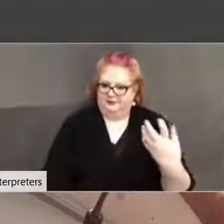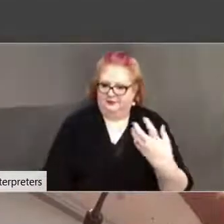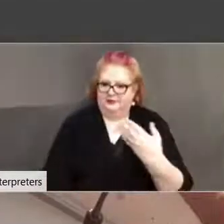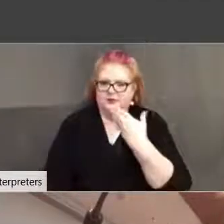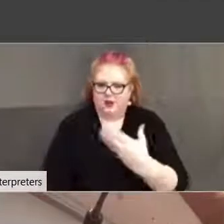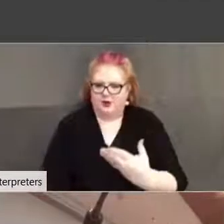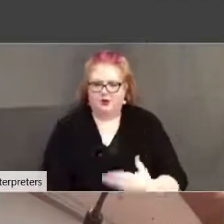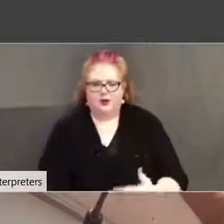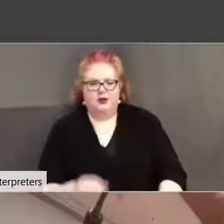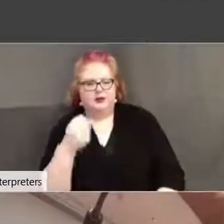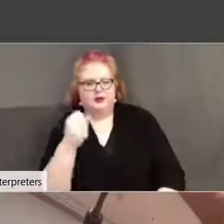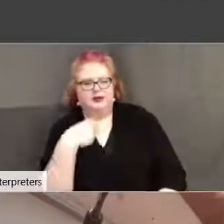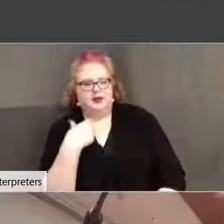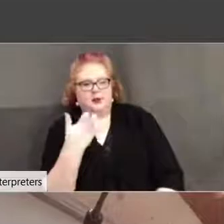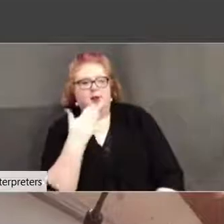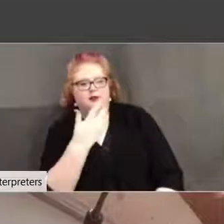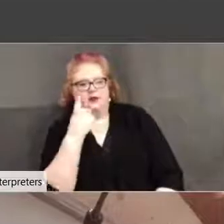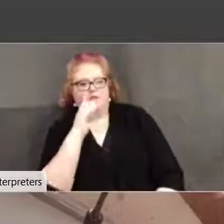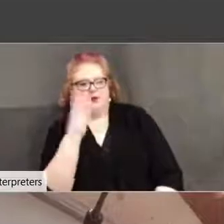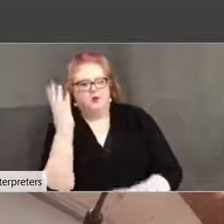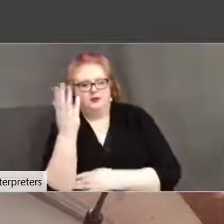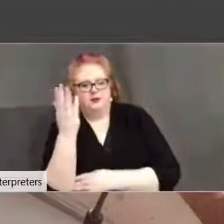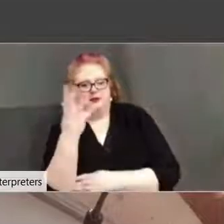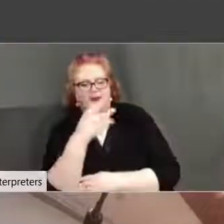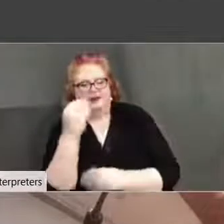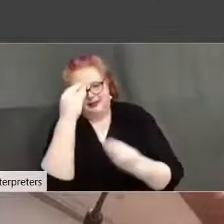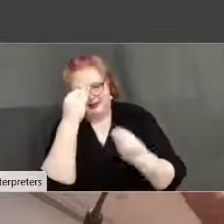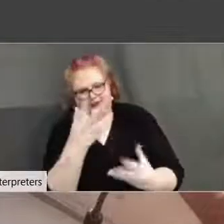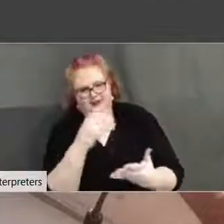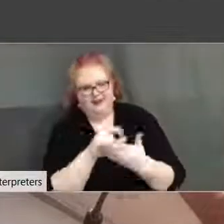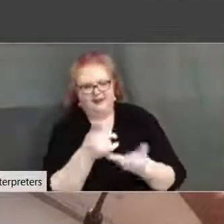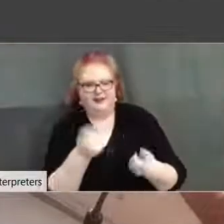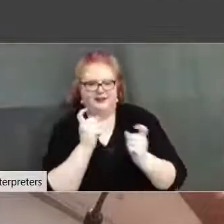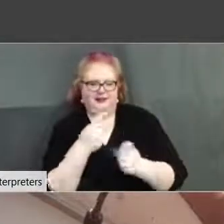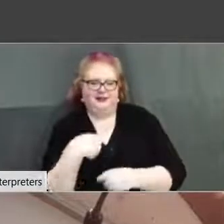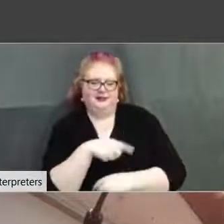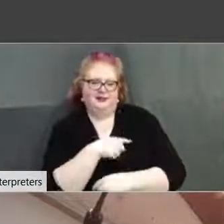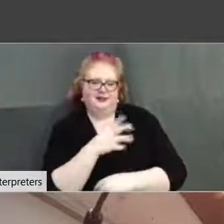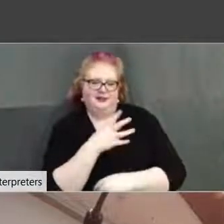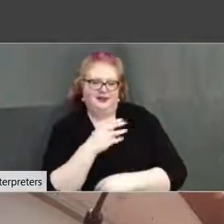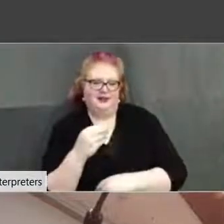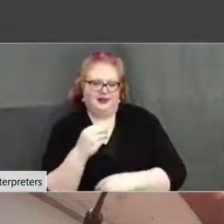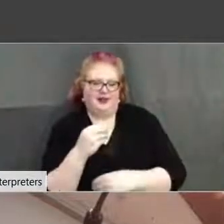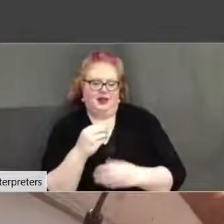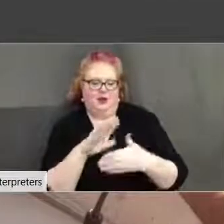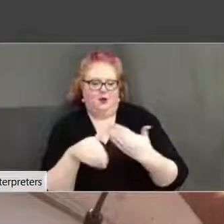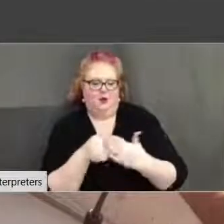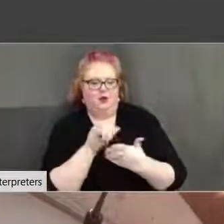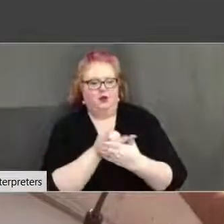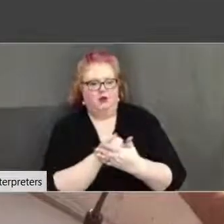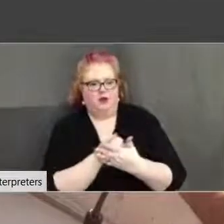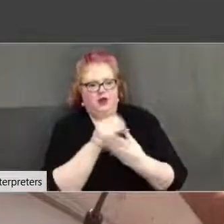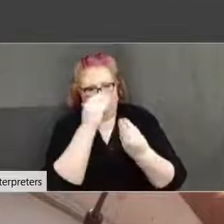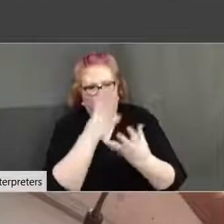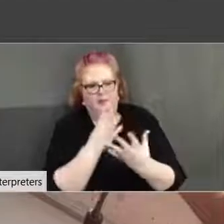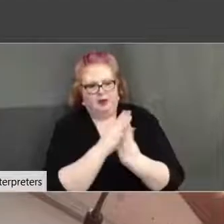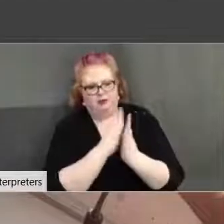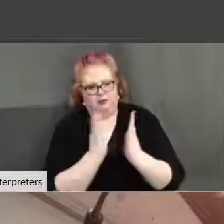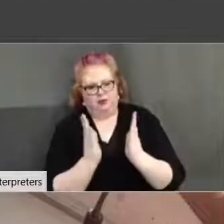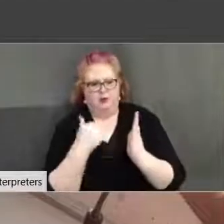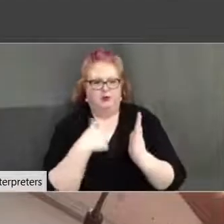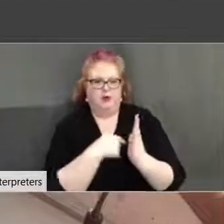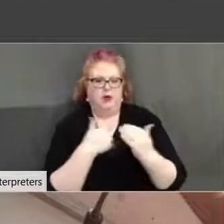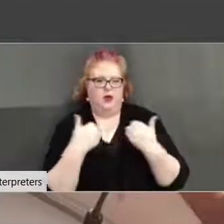I want to thank you for your presentation and the information that you've given us and the parameters in which we have to work with. But most importantly, just thank you for